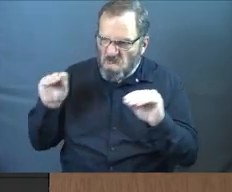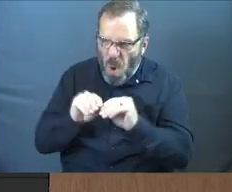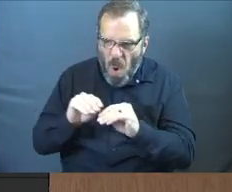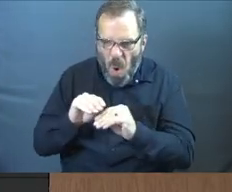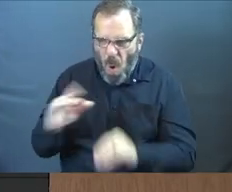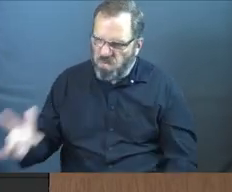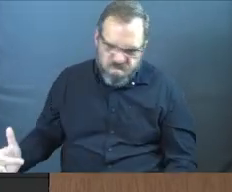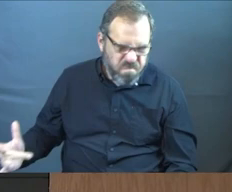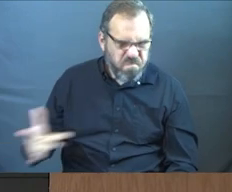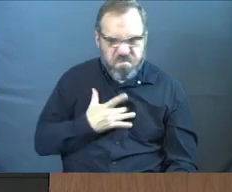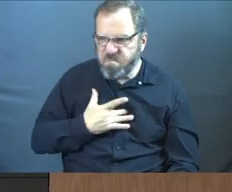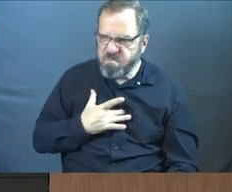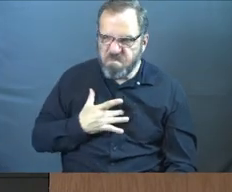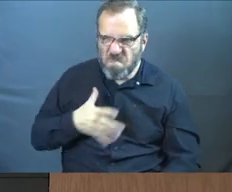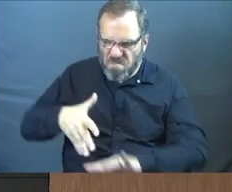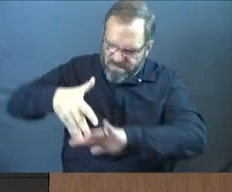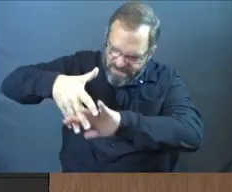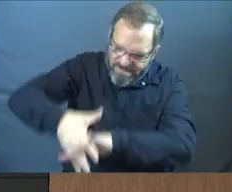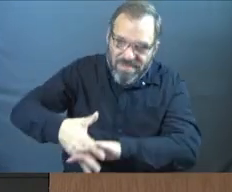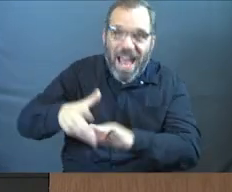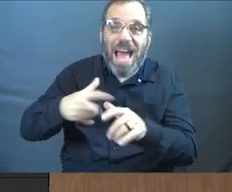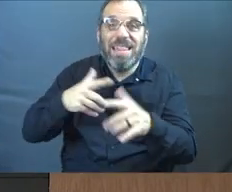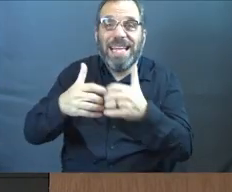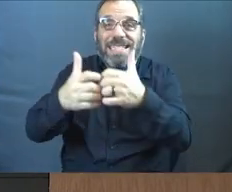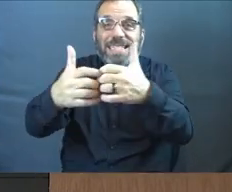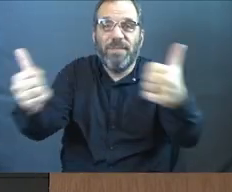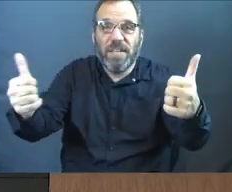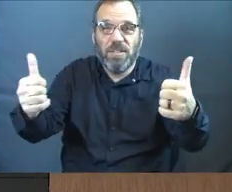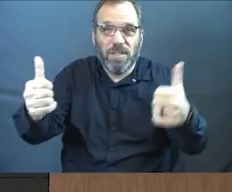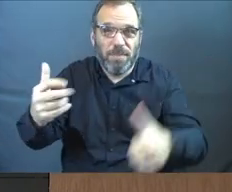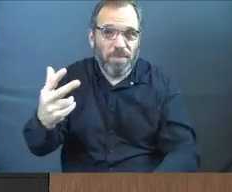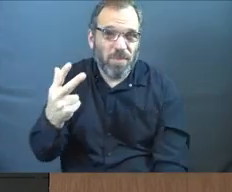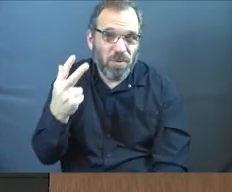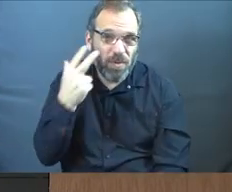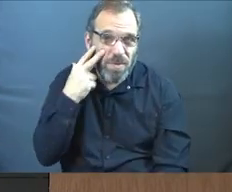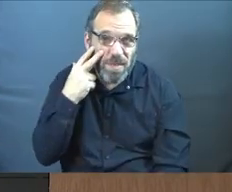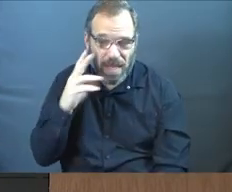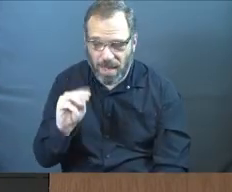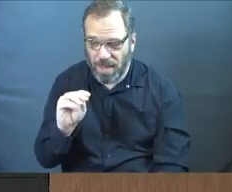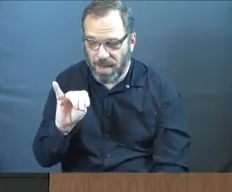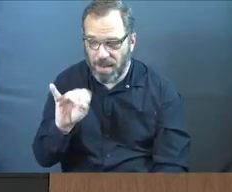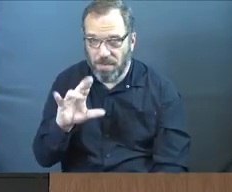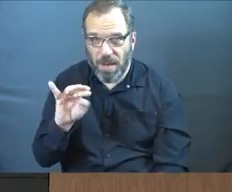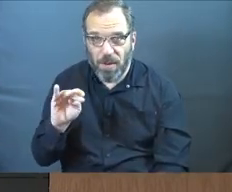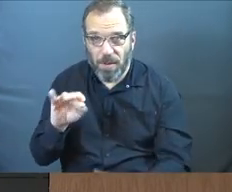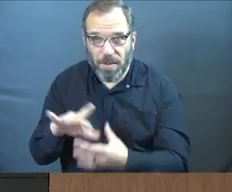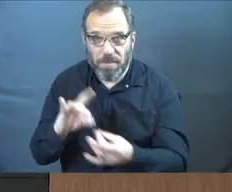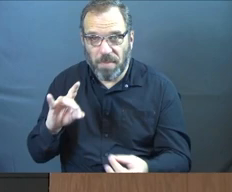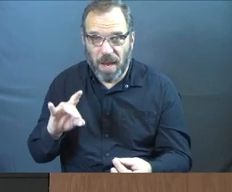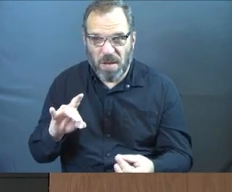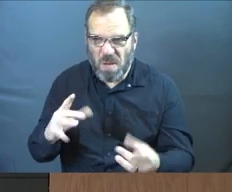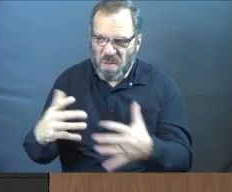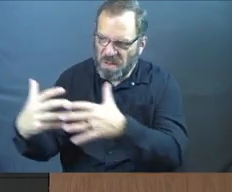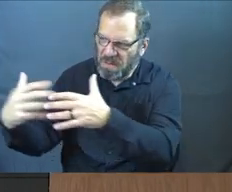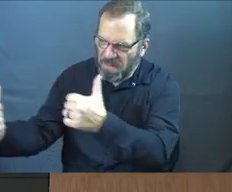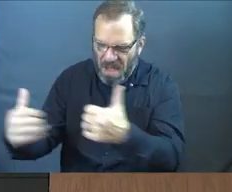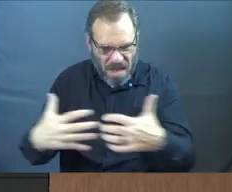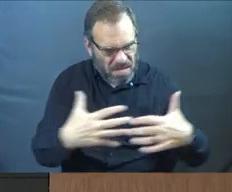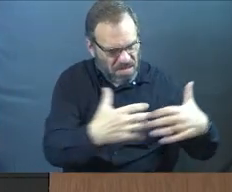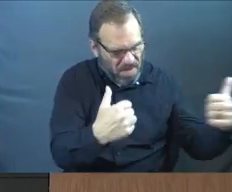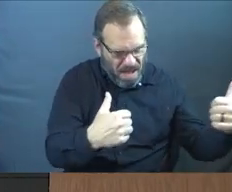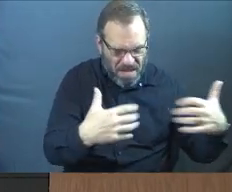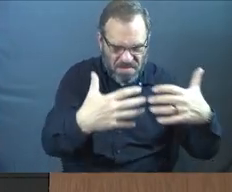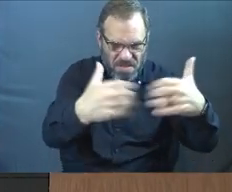deeply. And there's division. Do you see the spirit of Miriam there? Let's divide everybody.